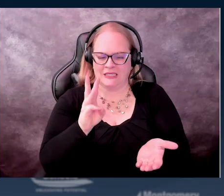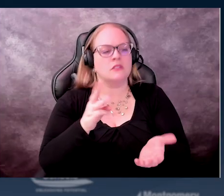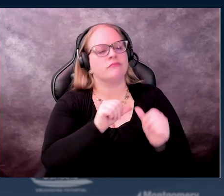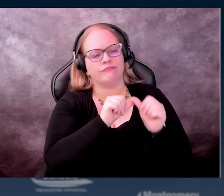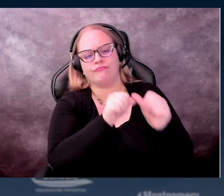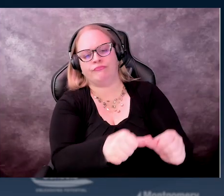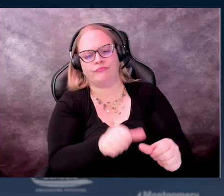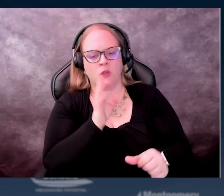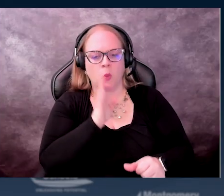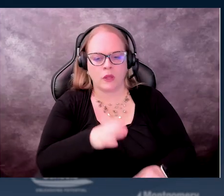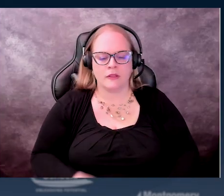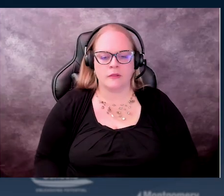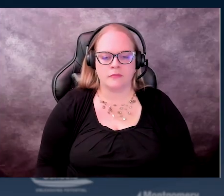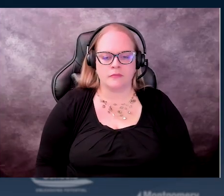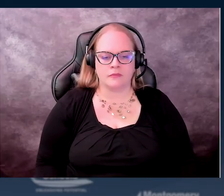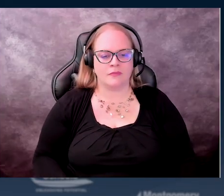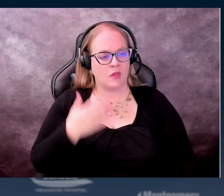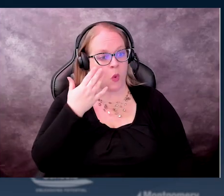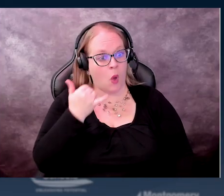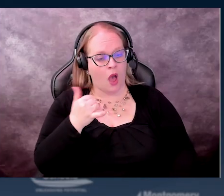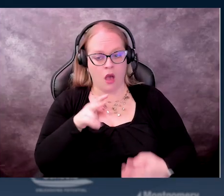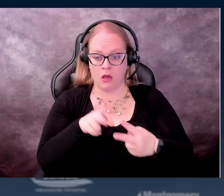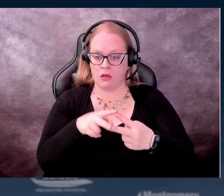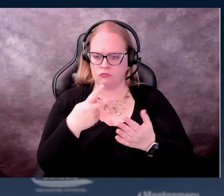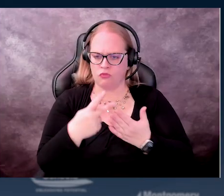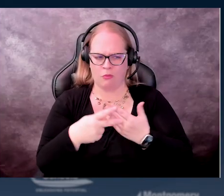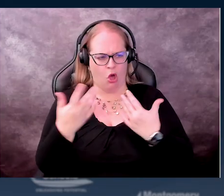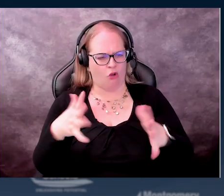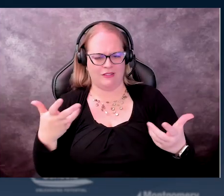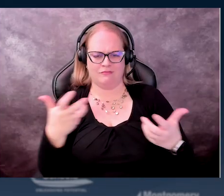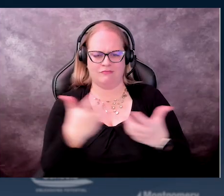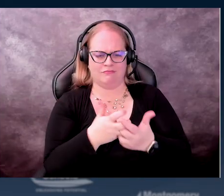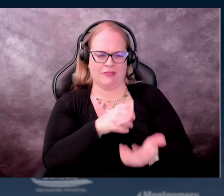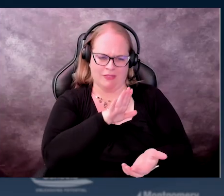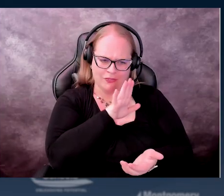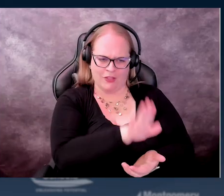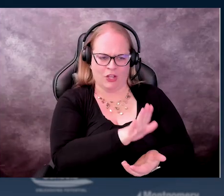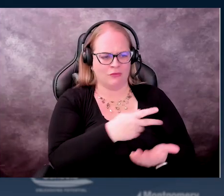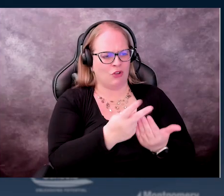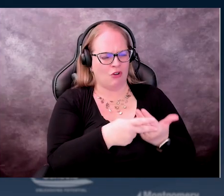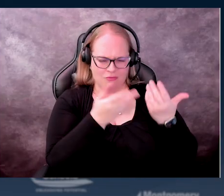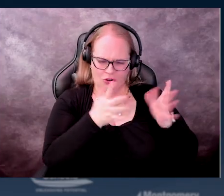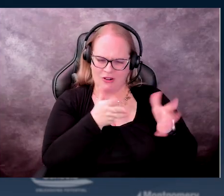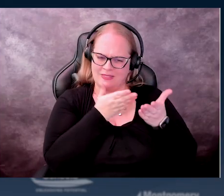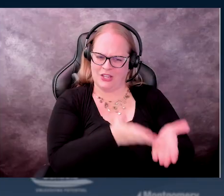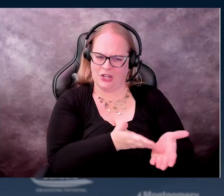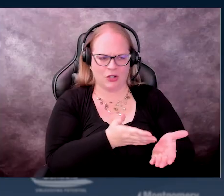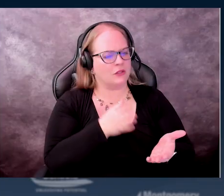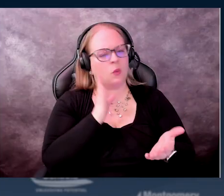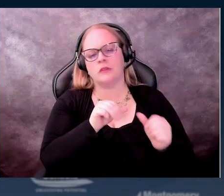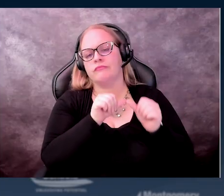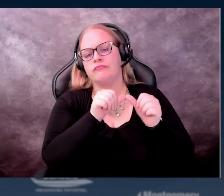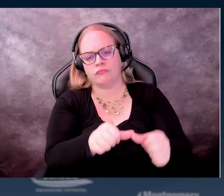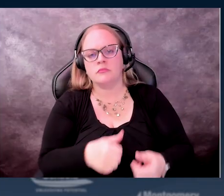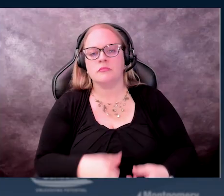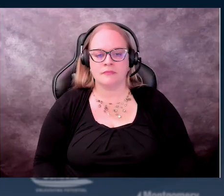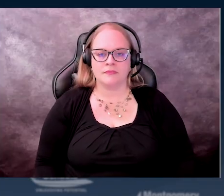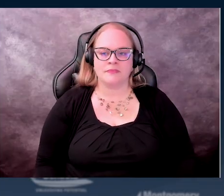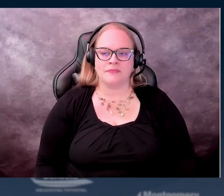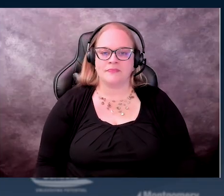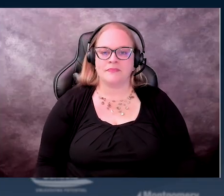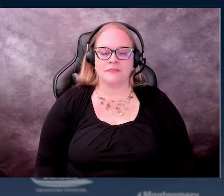already offer, the current academy students, and will continue on. In Region